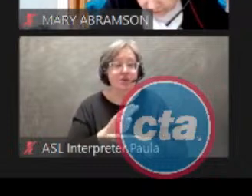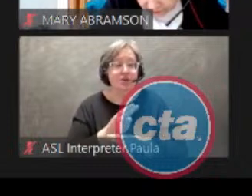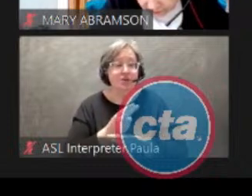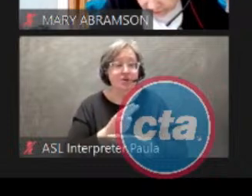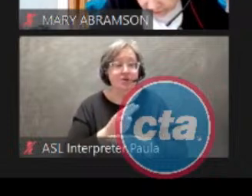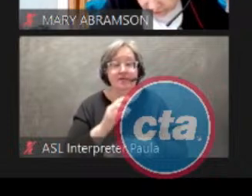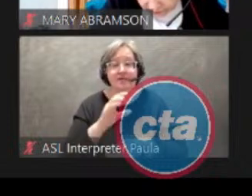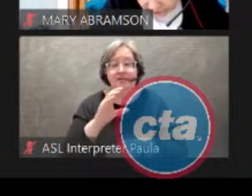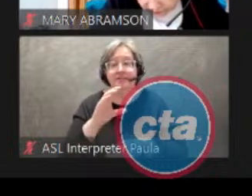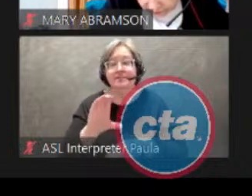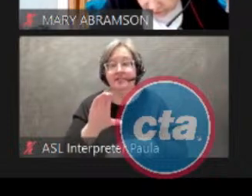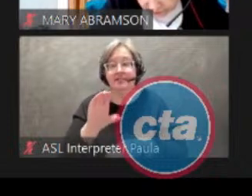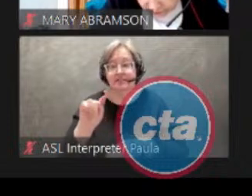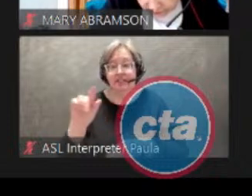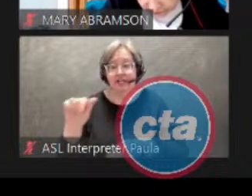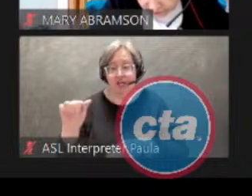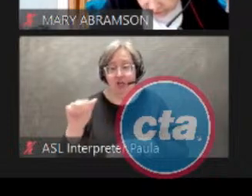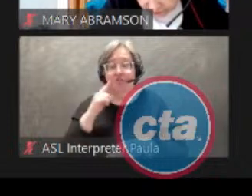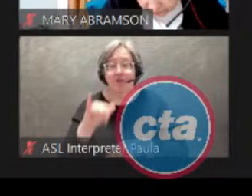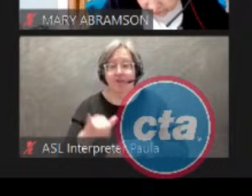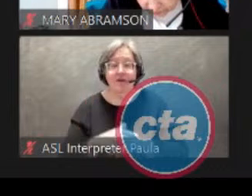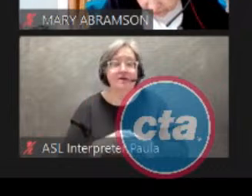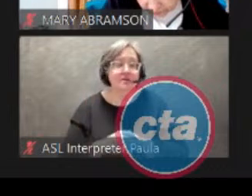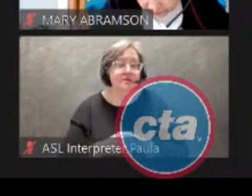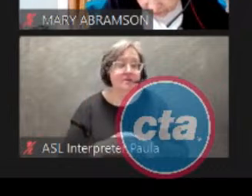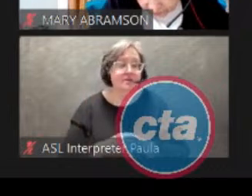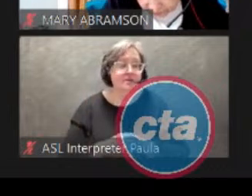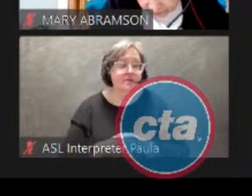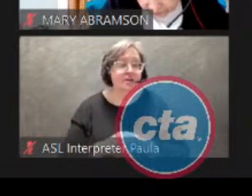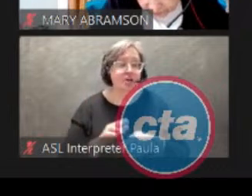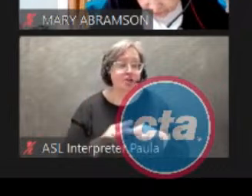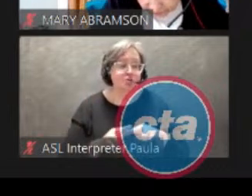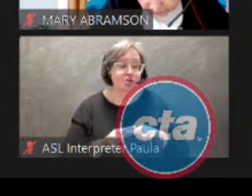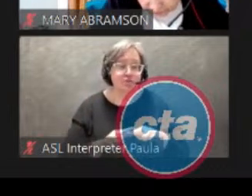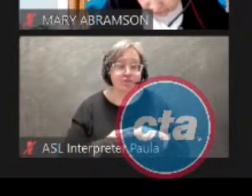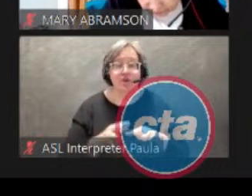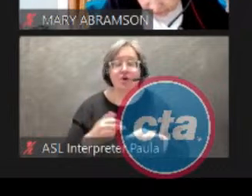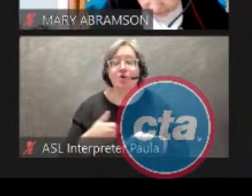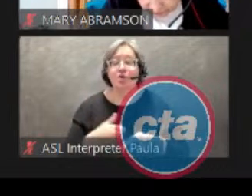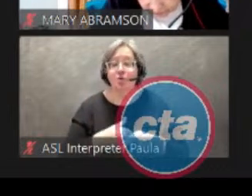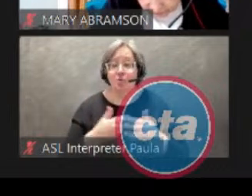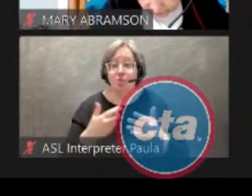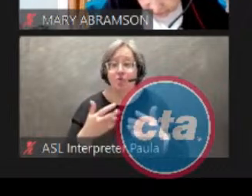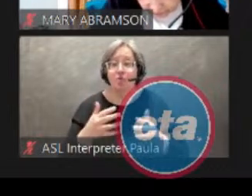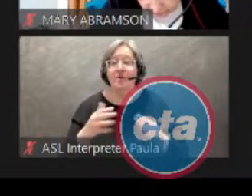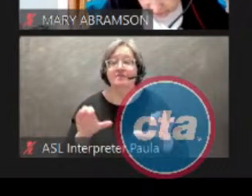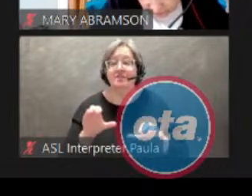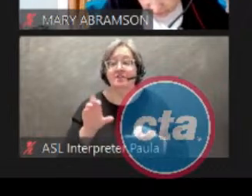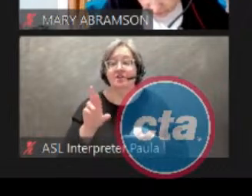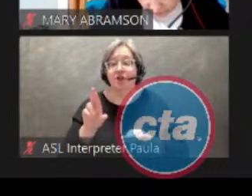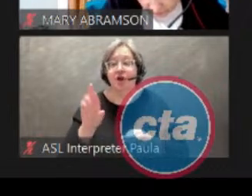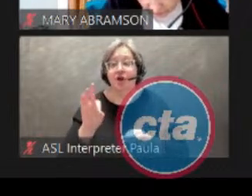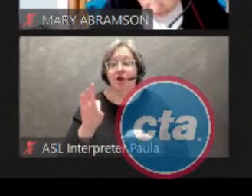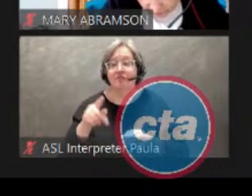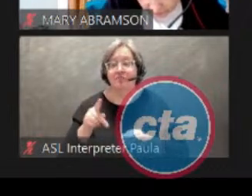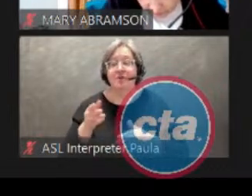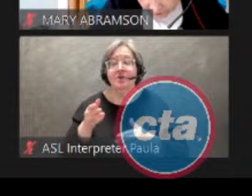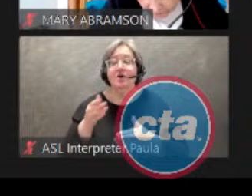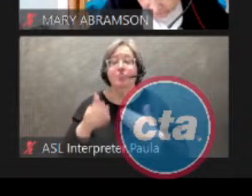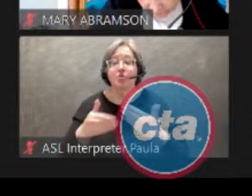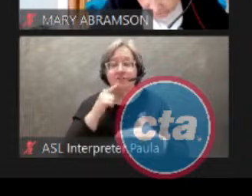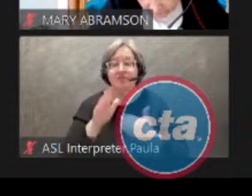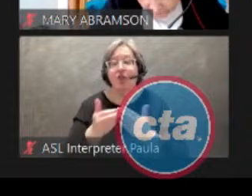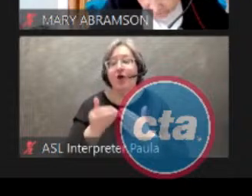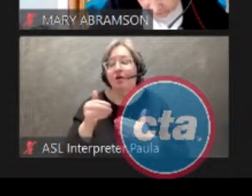Chicago CTA for this, the trains. We have finished our RFP process for all of our buses,